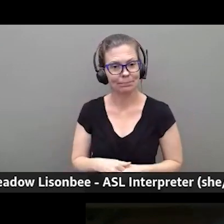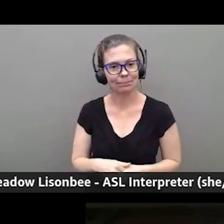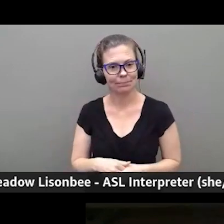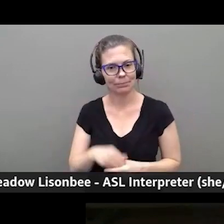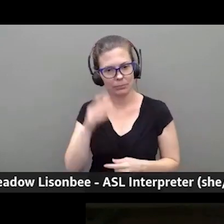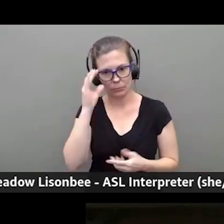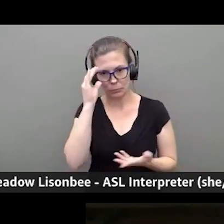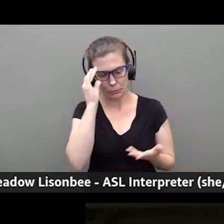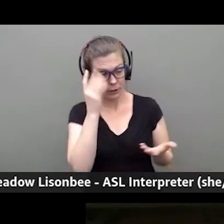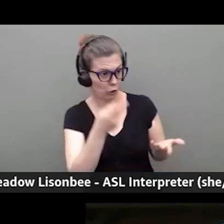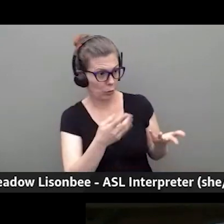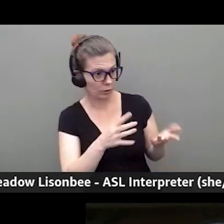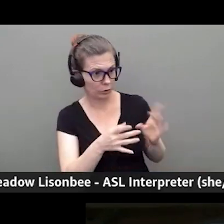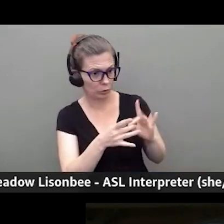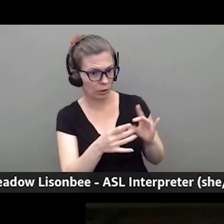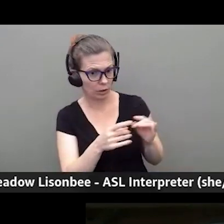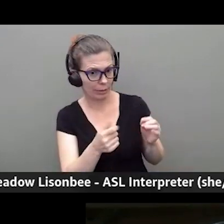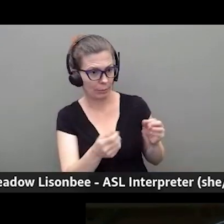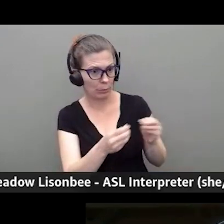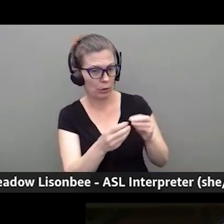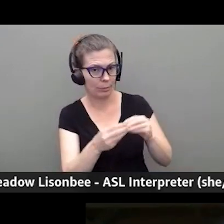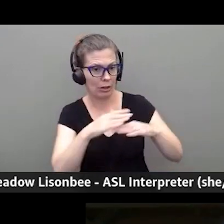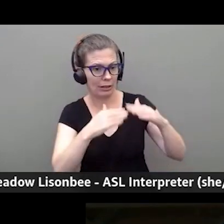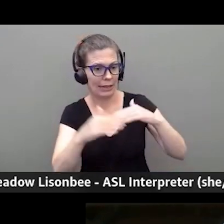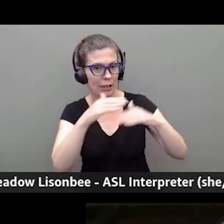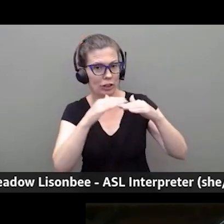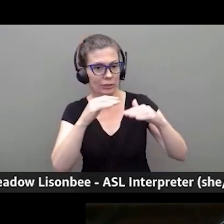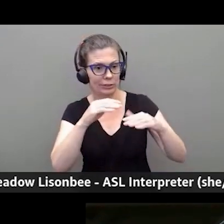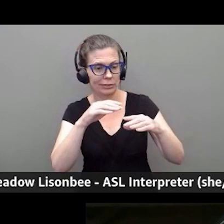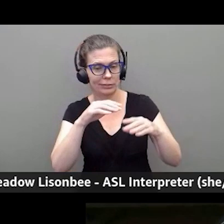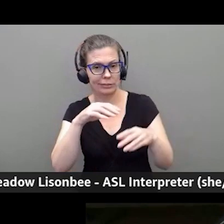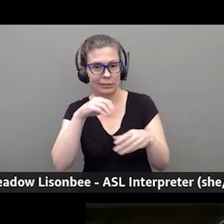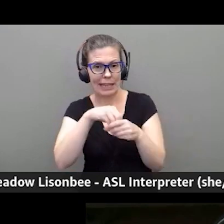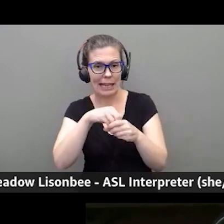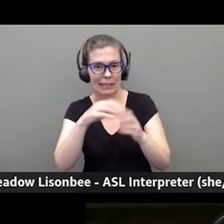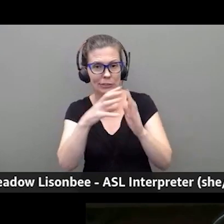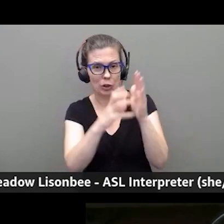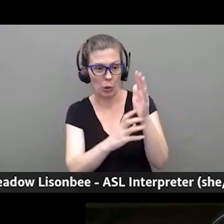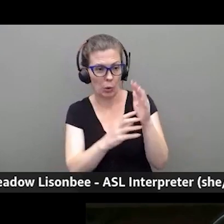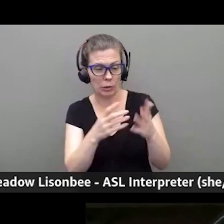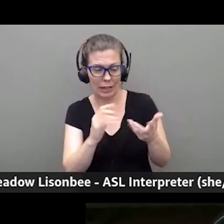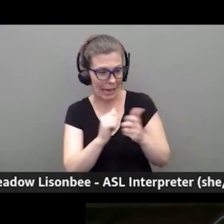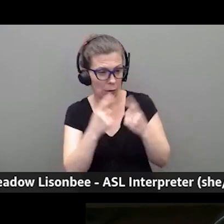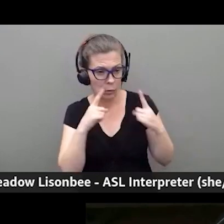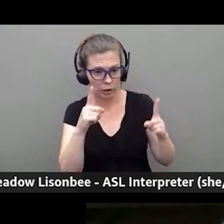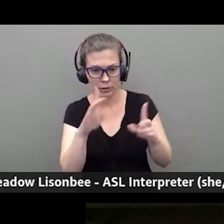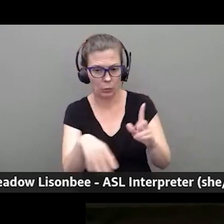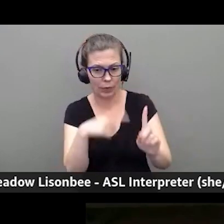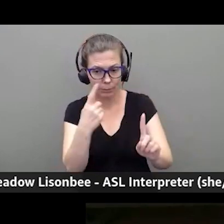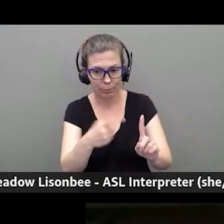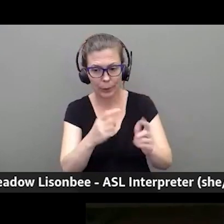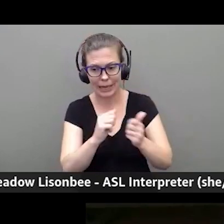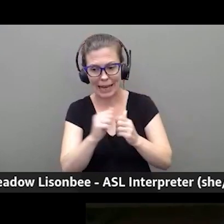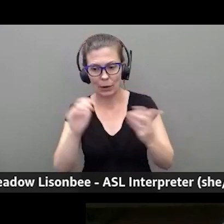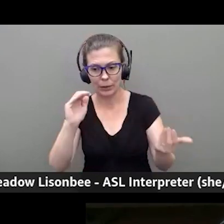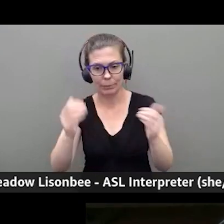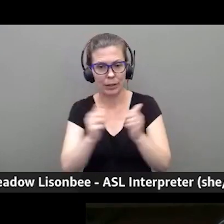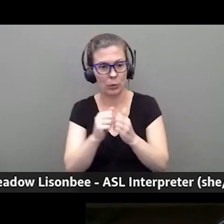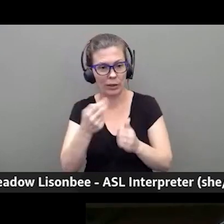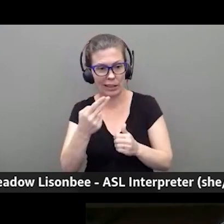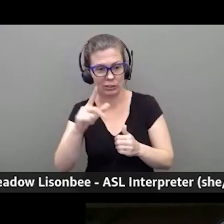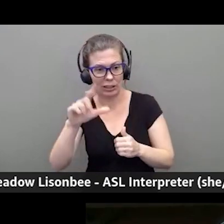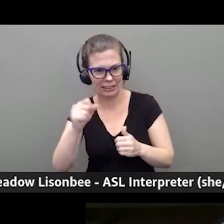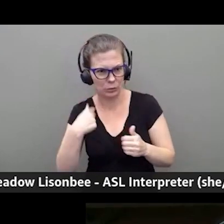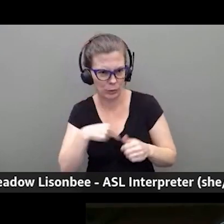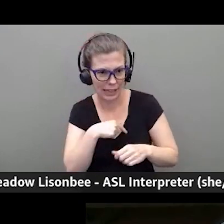Do you want to talk a little bit more about layered encoding, kind of what it, how it works and kind of what the point is of it and how it differs from HLS? Do we have